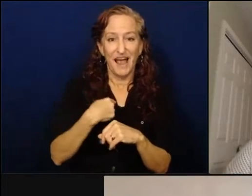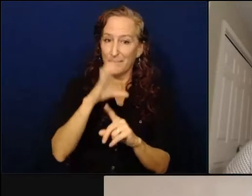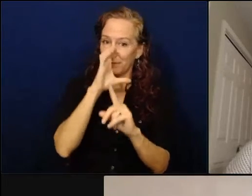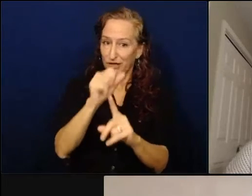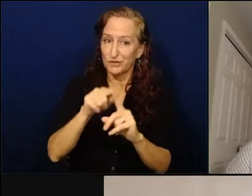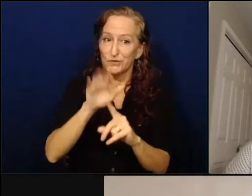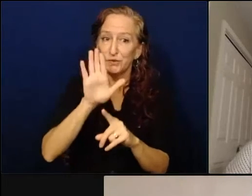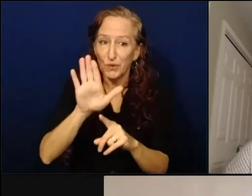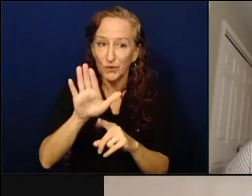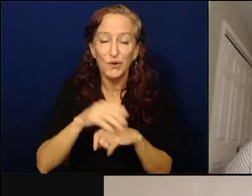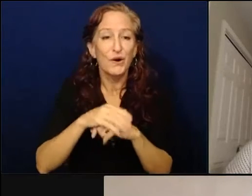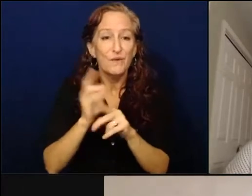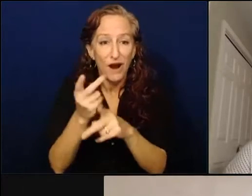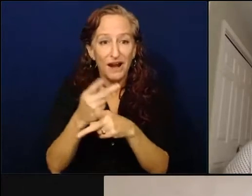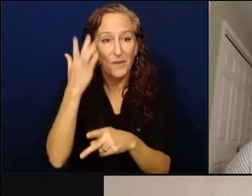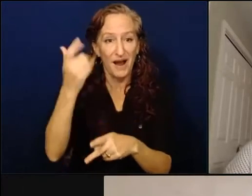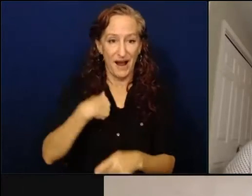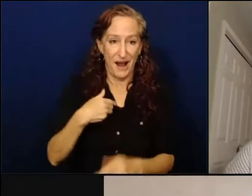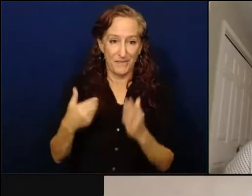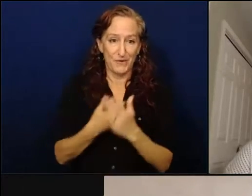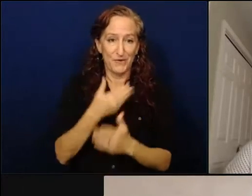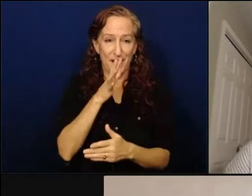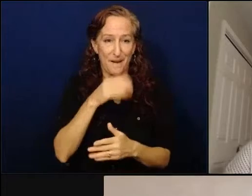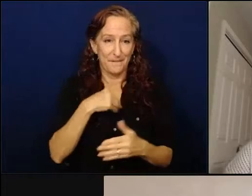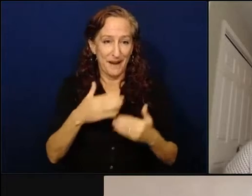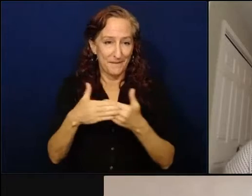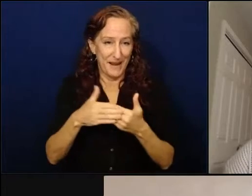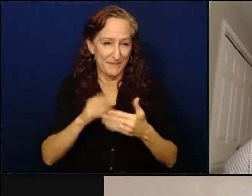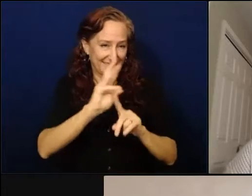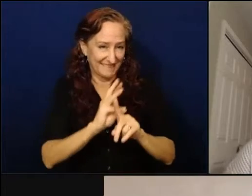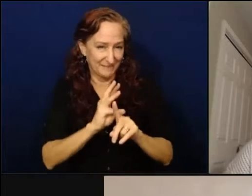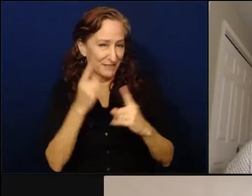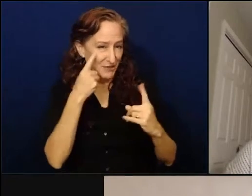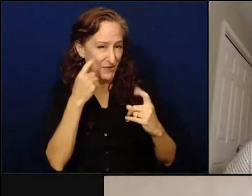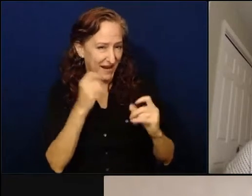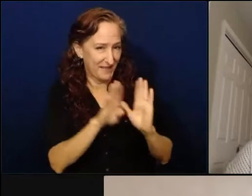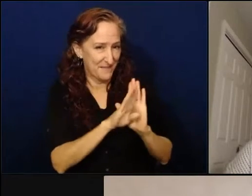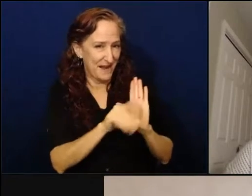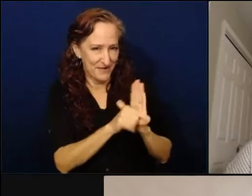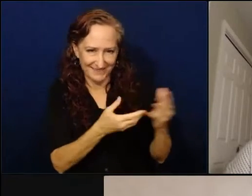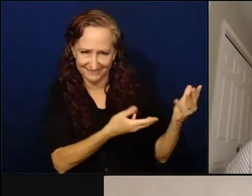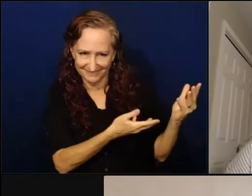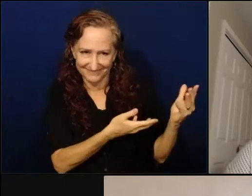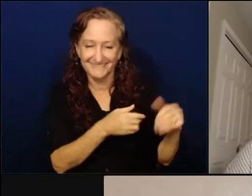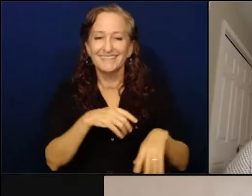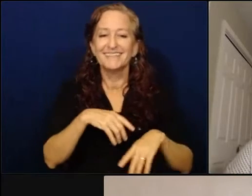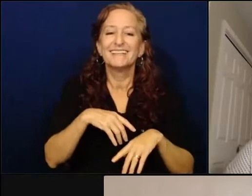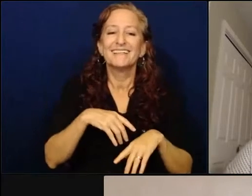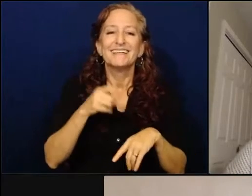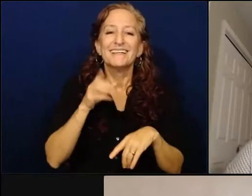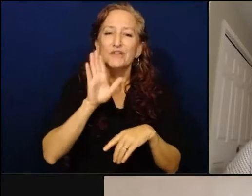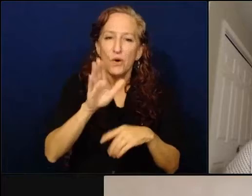probably screaming in the background if you can hear her. Your company, Mommy, it utilizes a business model that's really rooted in